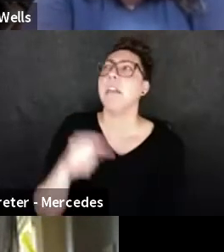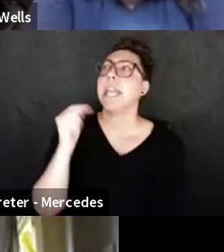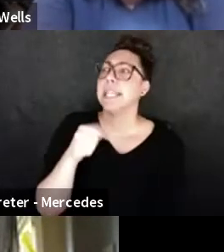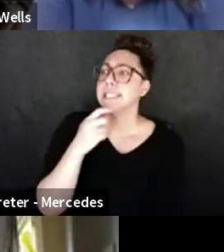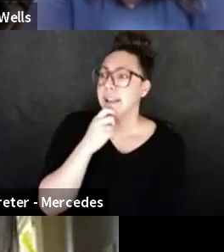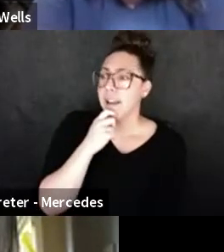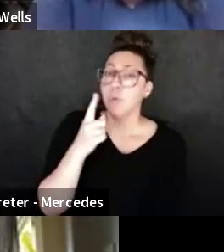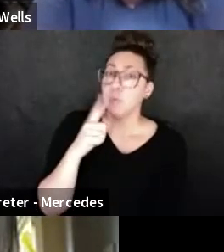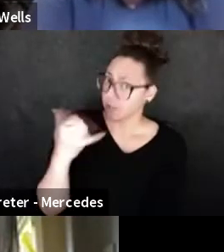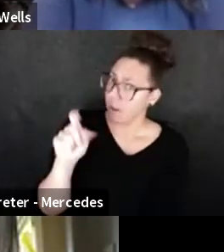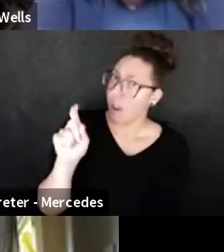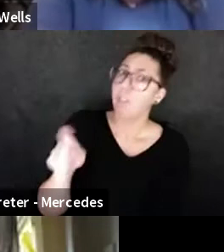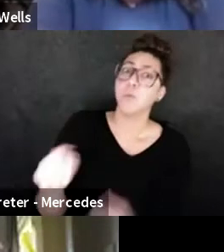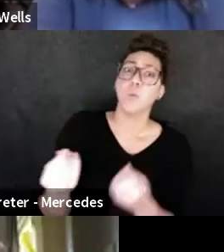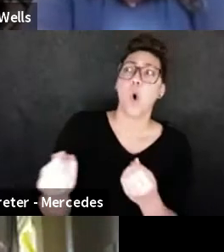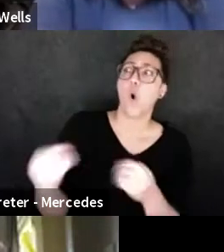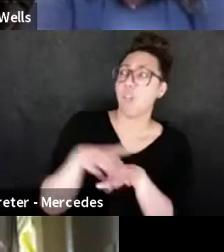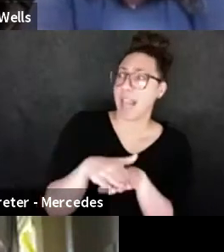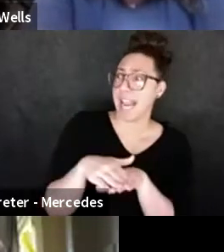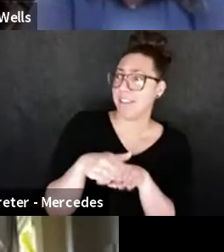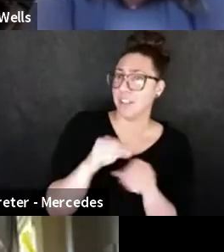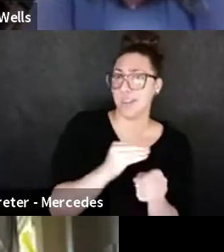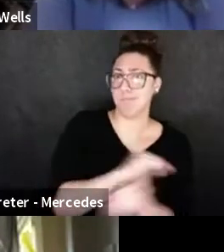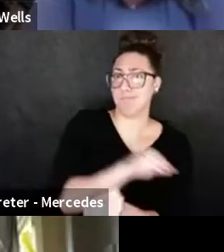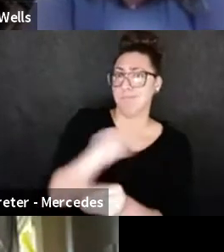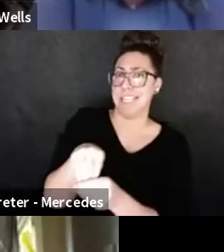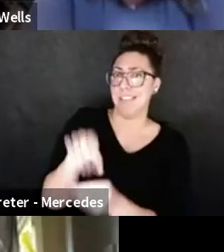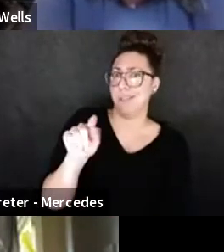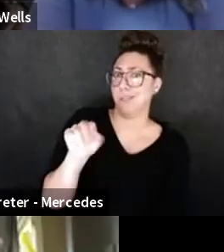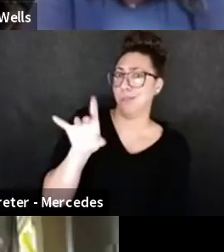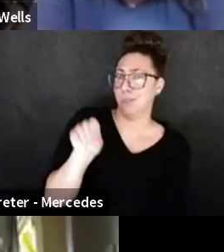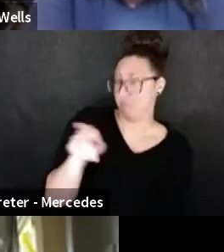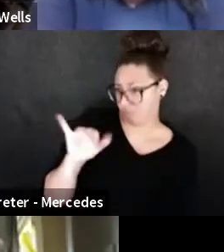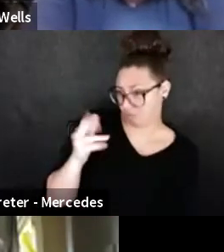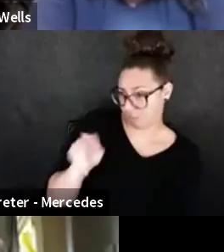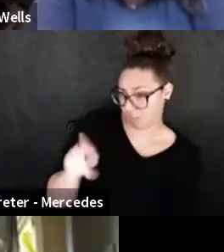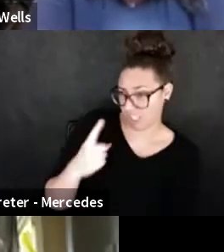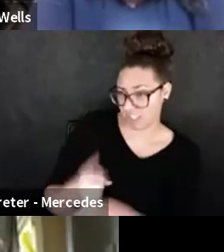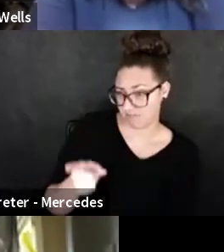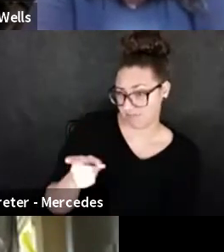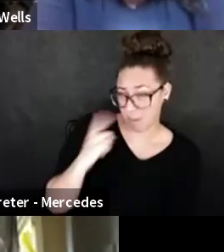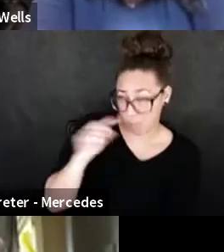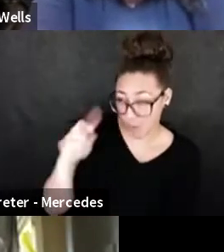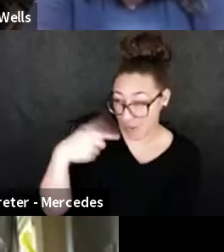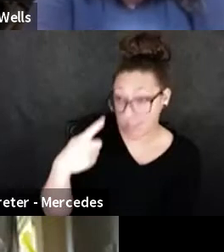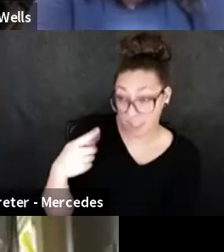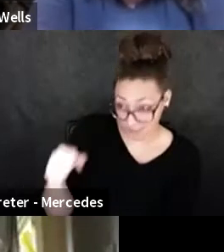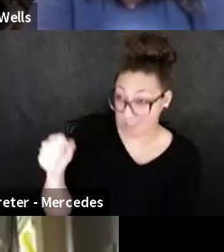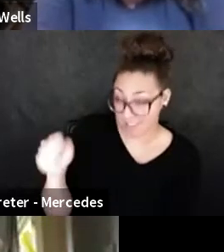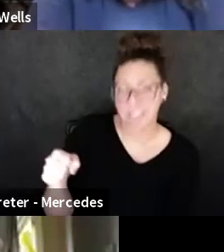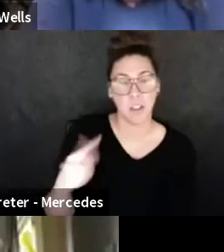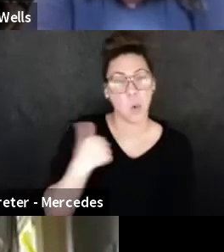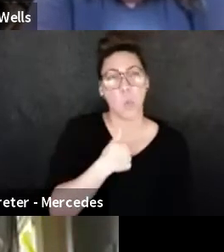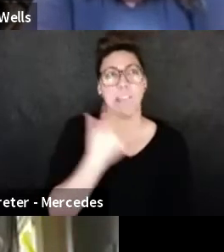We still have to overlay it, I think, into Studio, right? I'm looking at you, John. Yeah, you're saying yes. We launched that